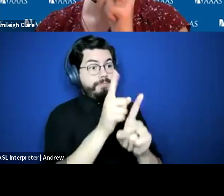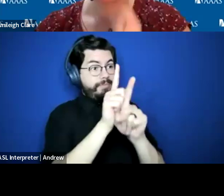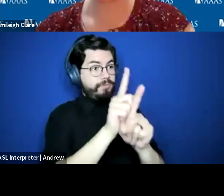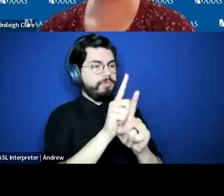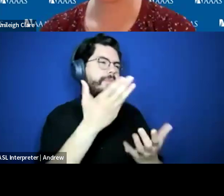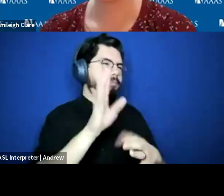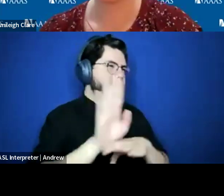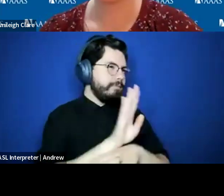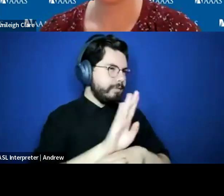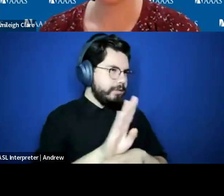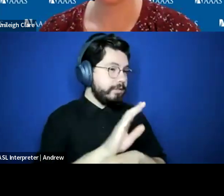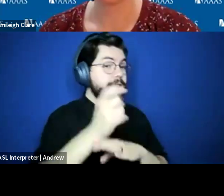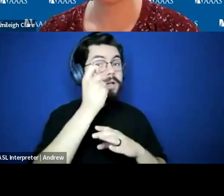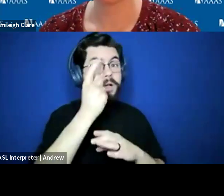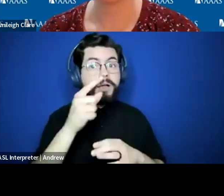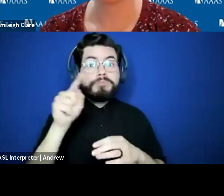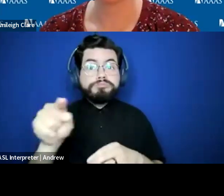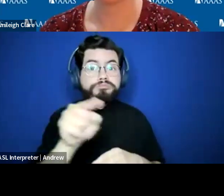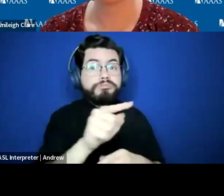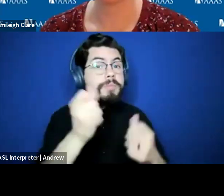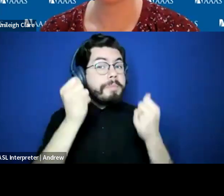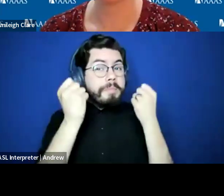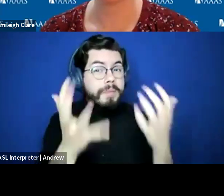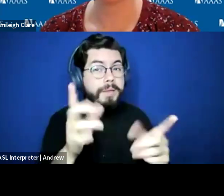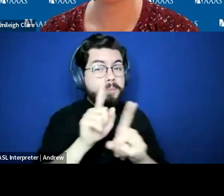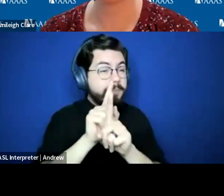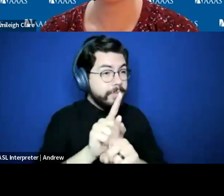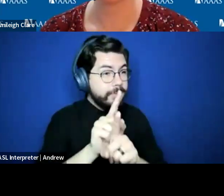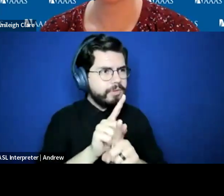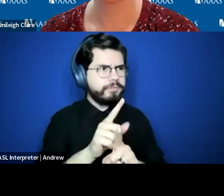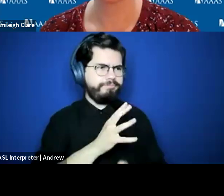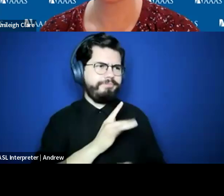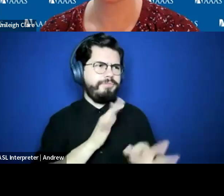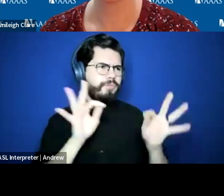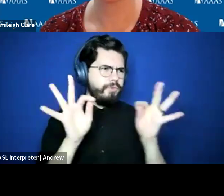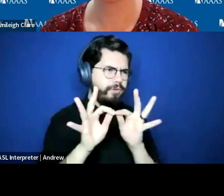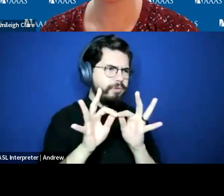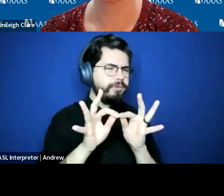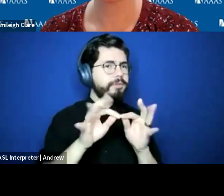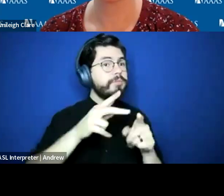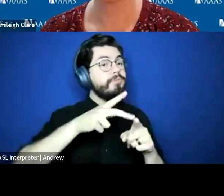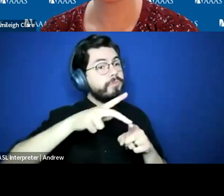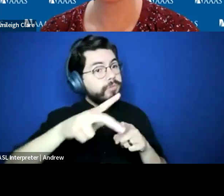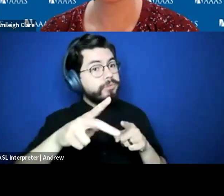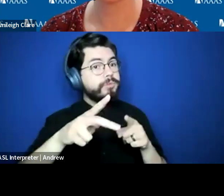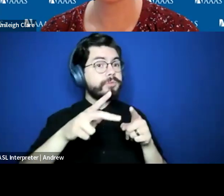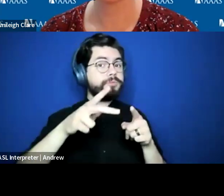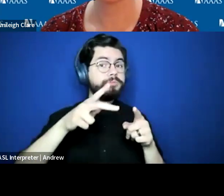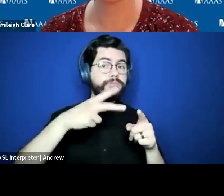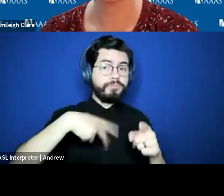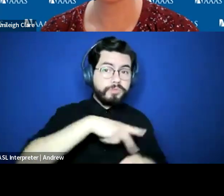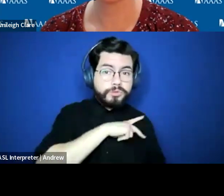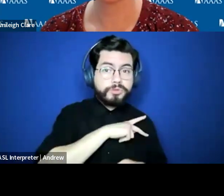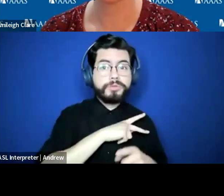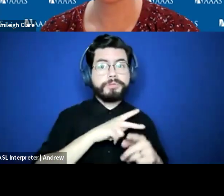more than one mentor that might serve different roles, whether that's professional or personal or familial or whatever it is. And